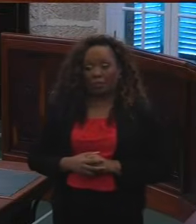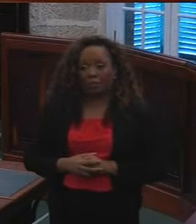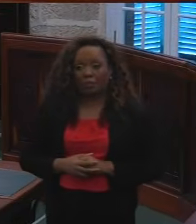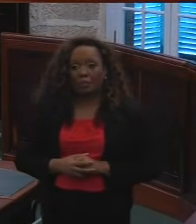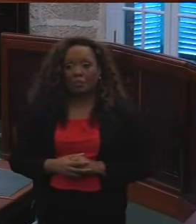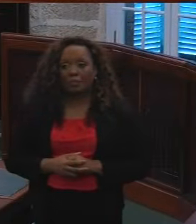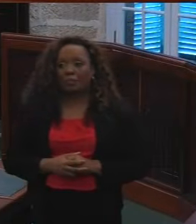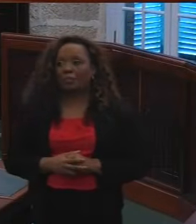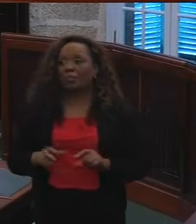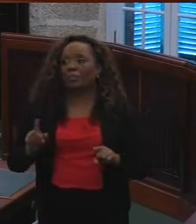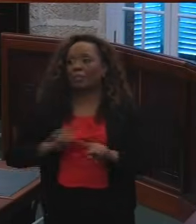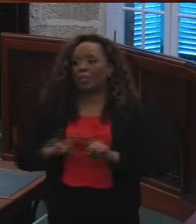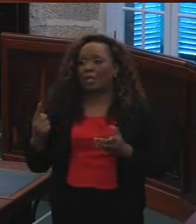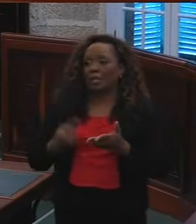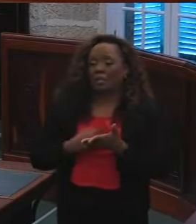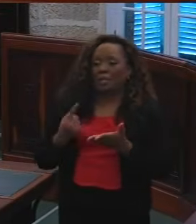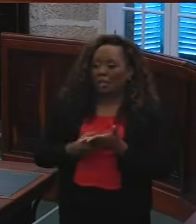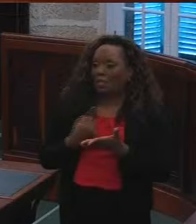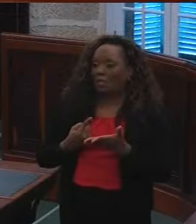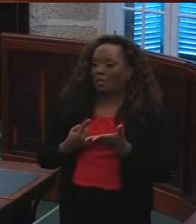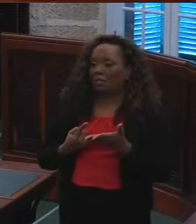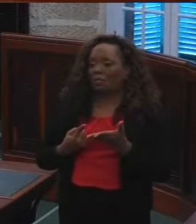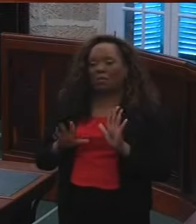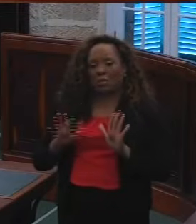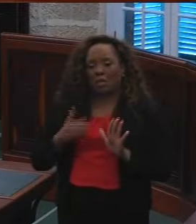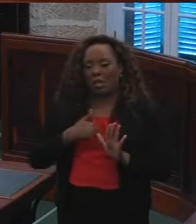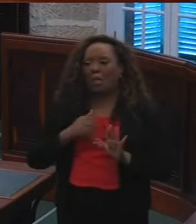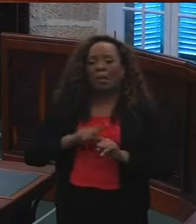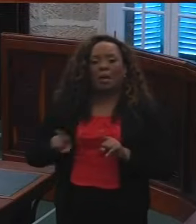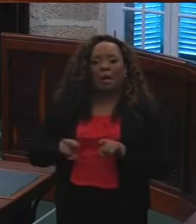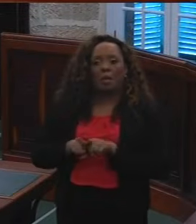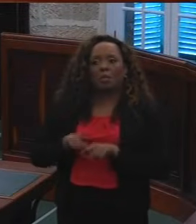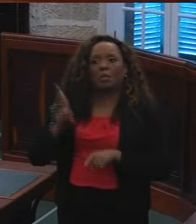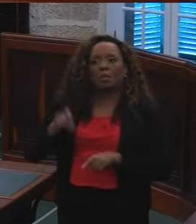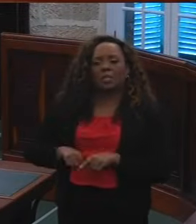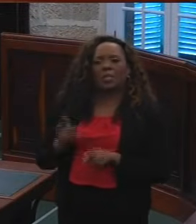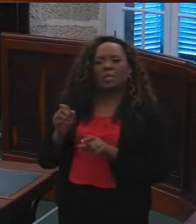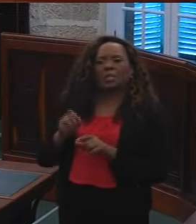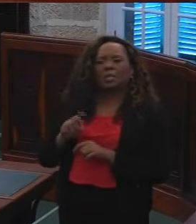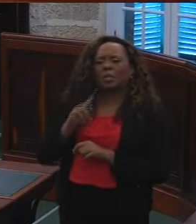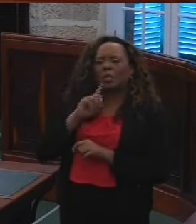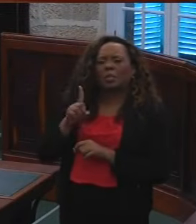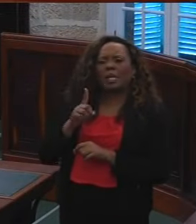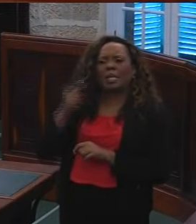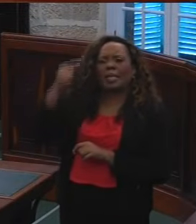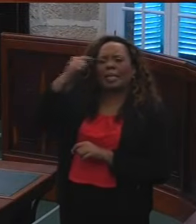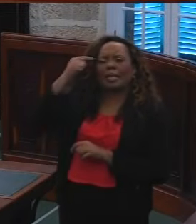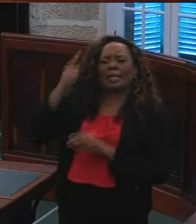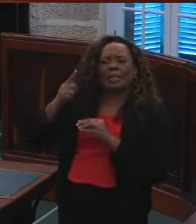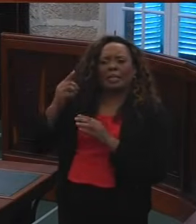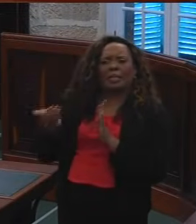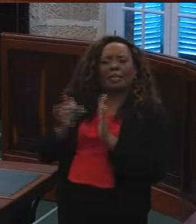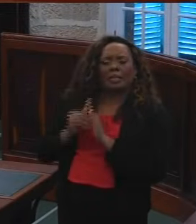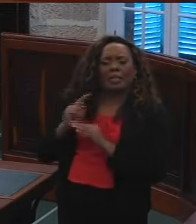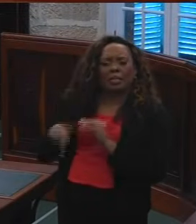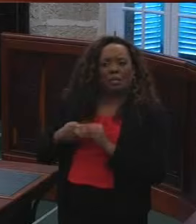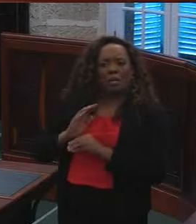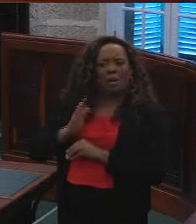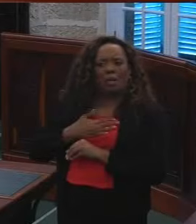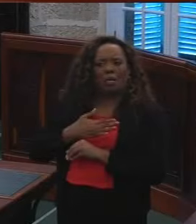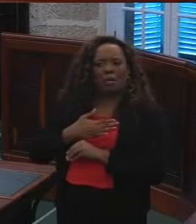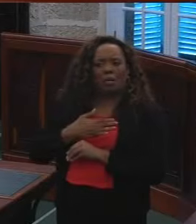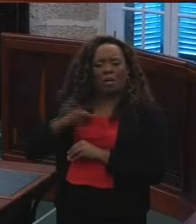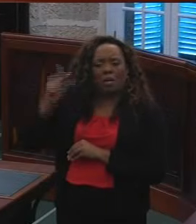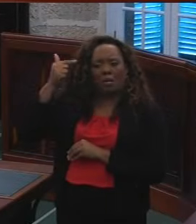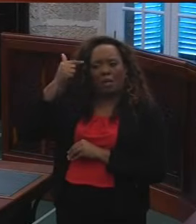offer transportation now needs to be checked. That we have to do better in terms of our public transport, Mr. Speaker, sir.